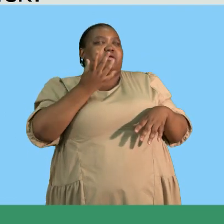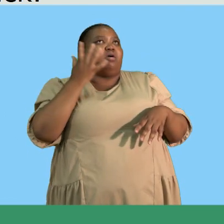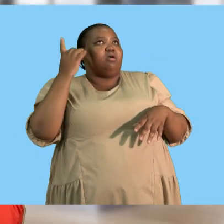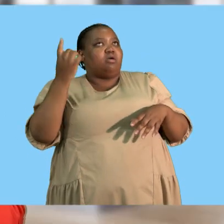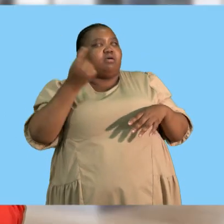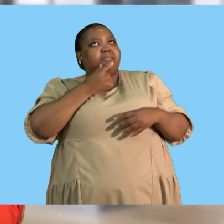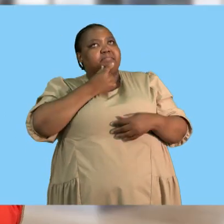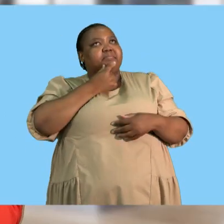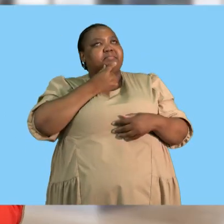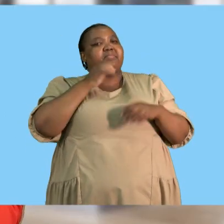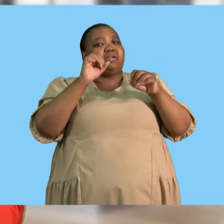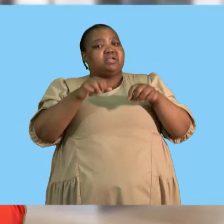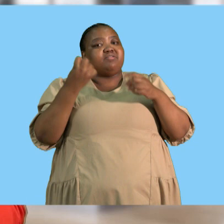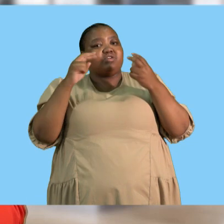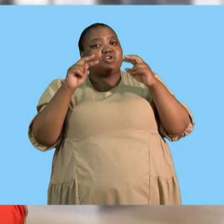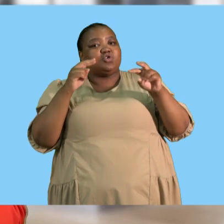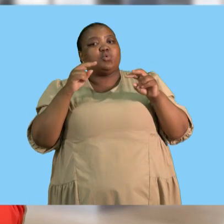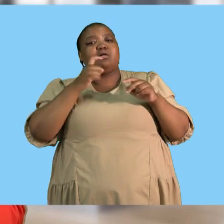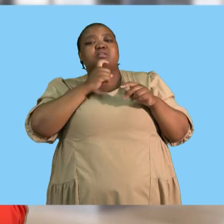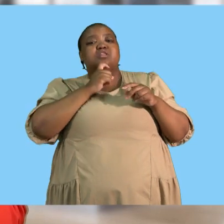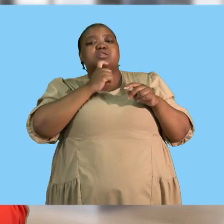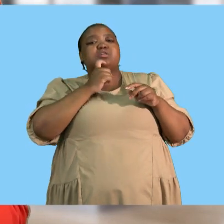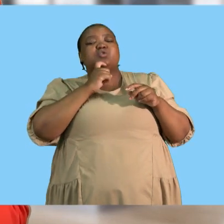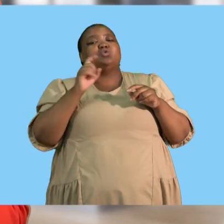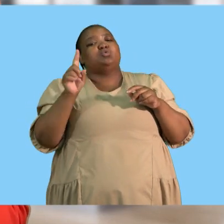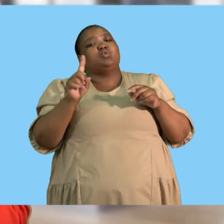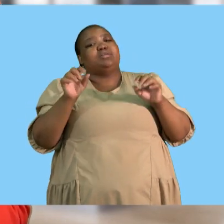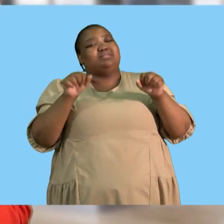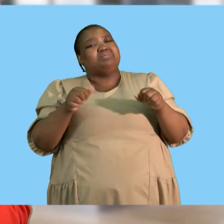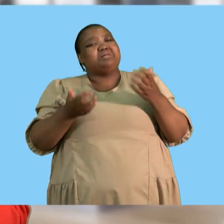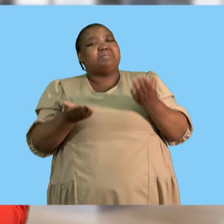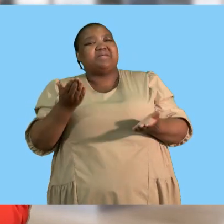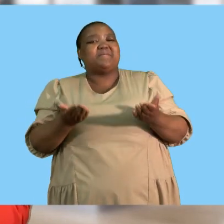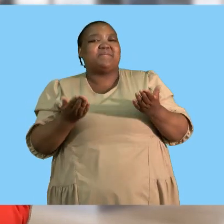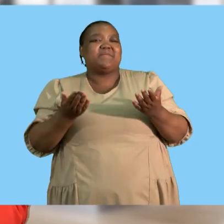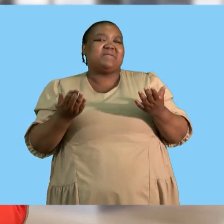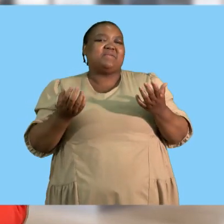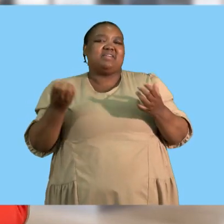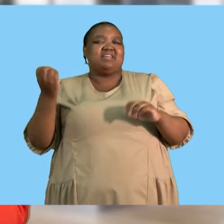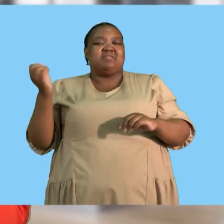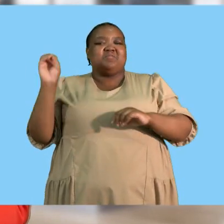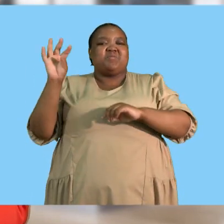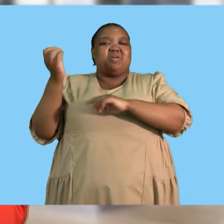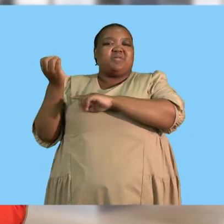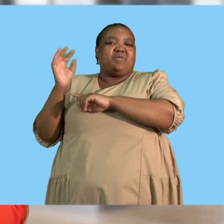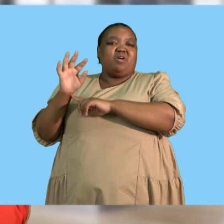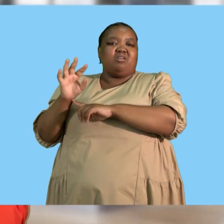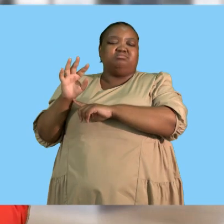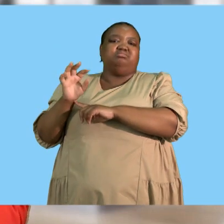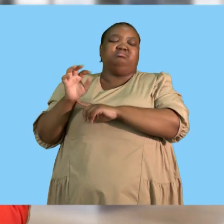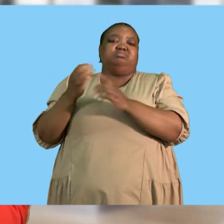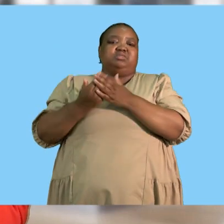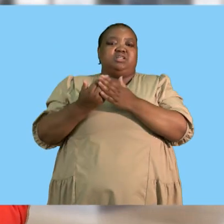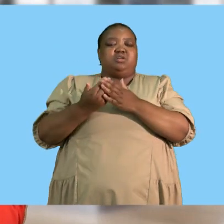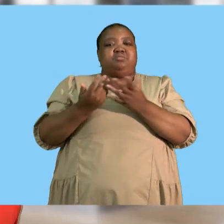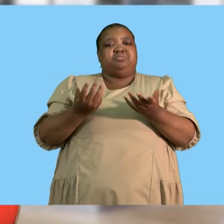then remember to say, okay, the visual aid referred to here might be a PowerPoint or even a